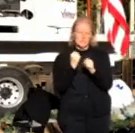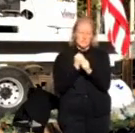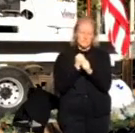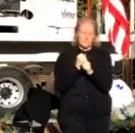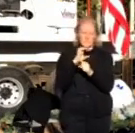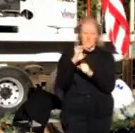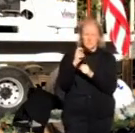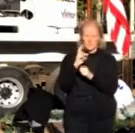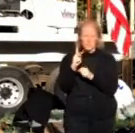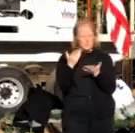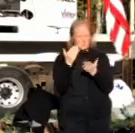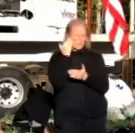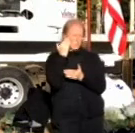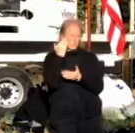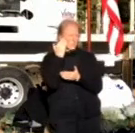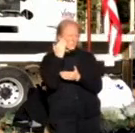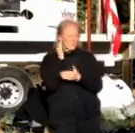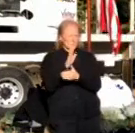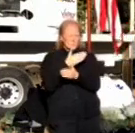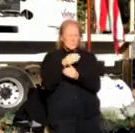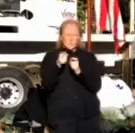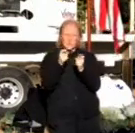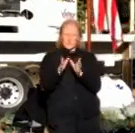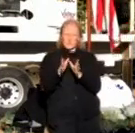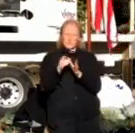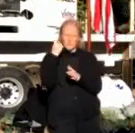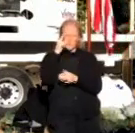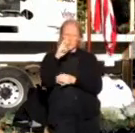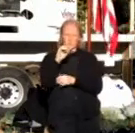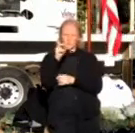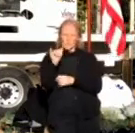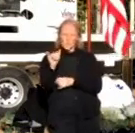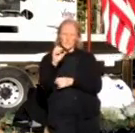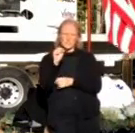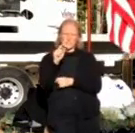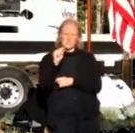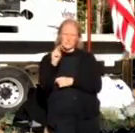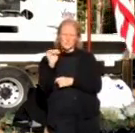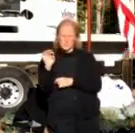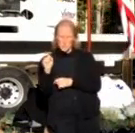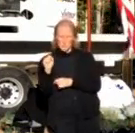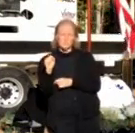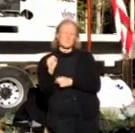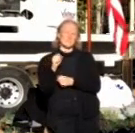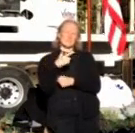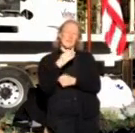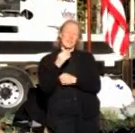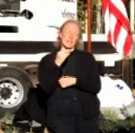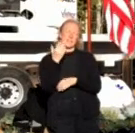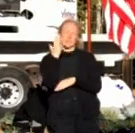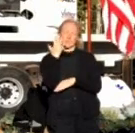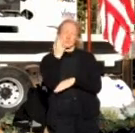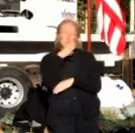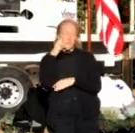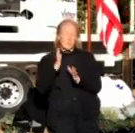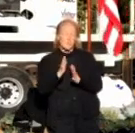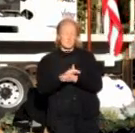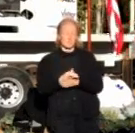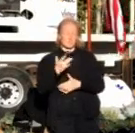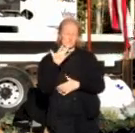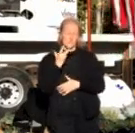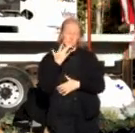Chuck, you may know him. He's the musical director and keyboardist for the Rolling Stones. He's also an avid conservationist and tree farmer. We're very